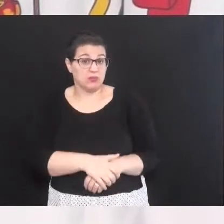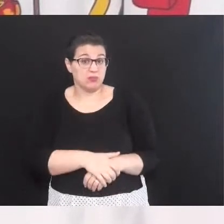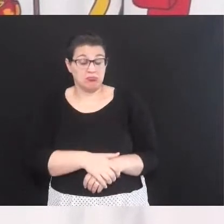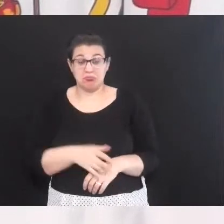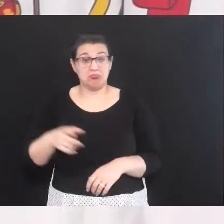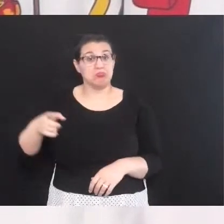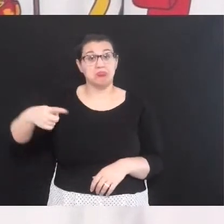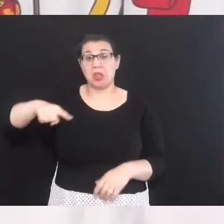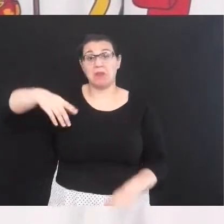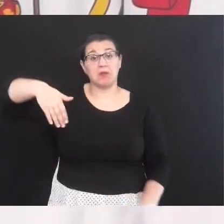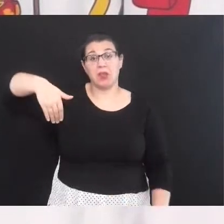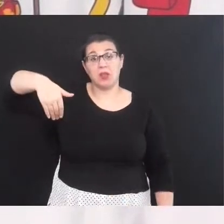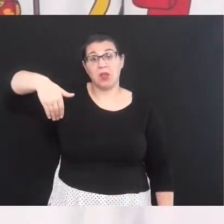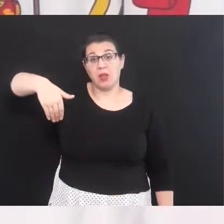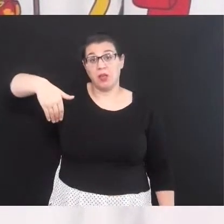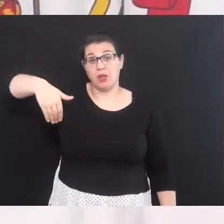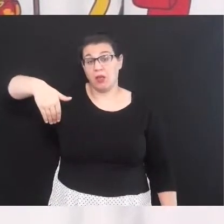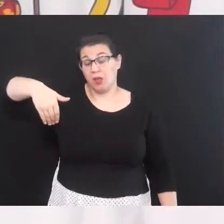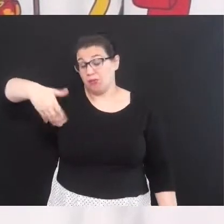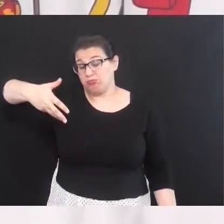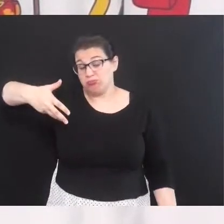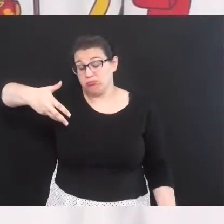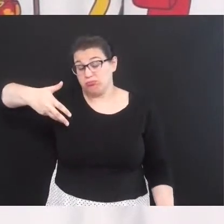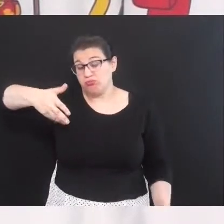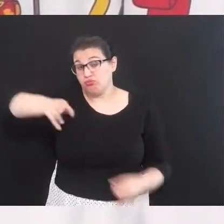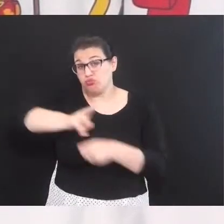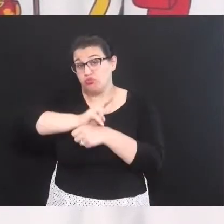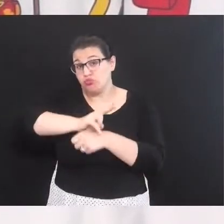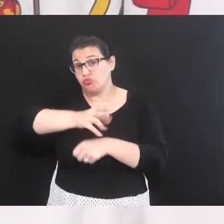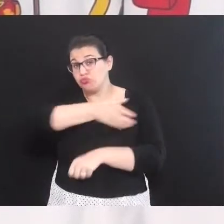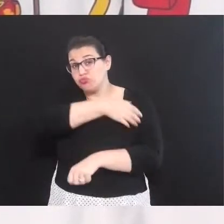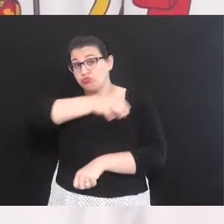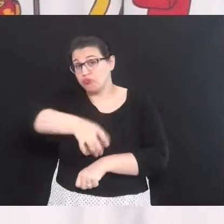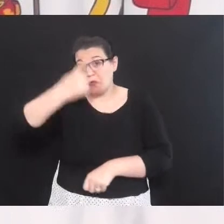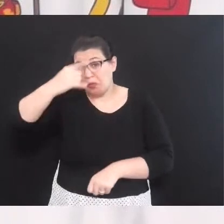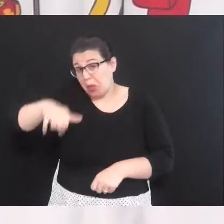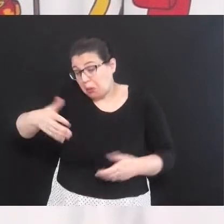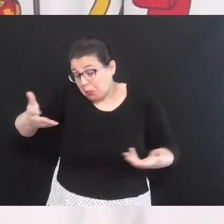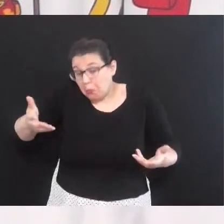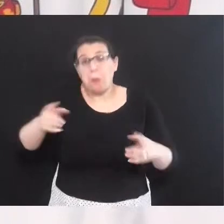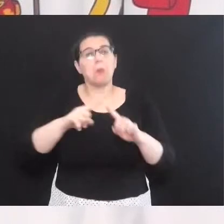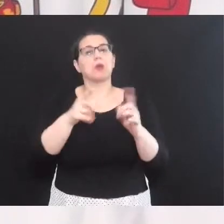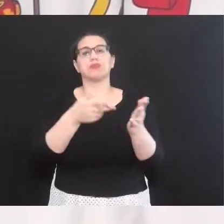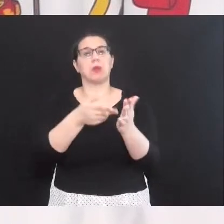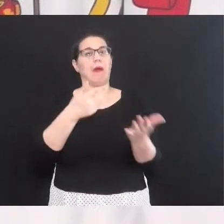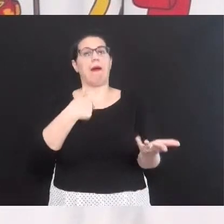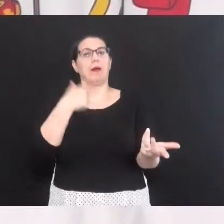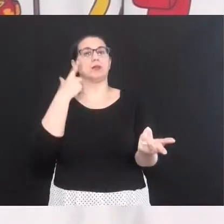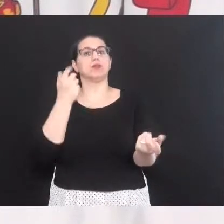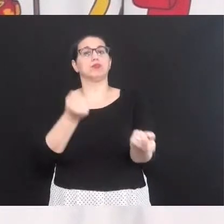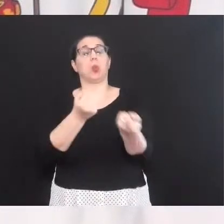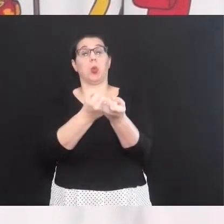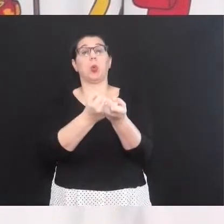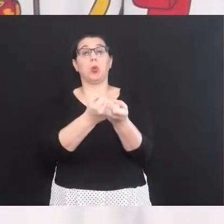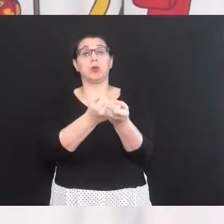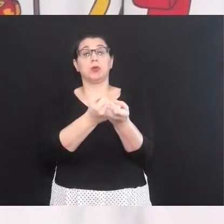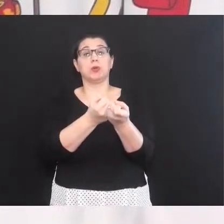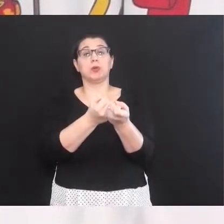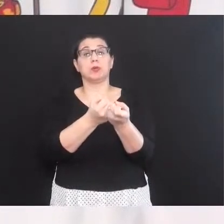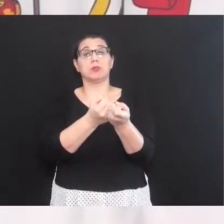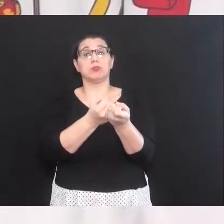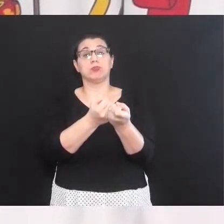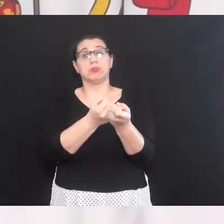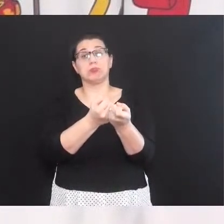power to do exactly just that. But June, I would support, without any question, I would support